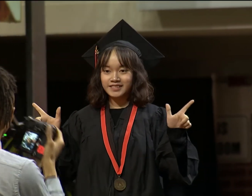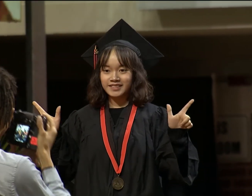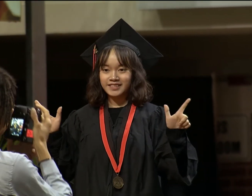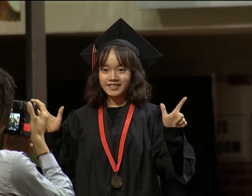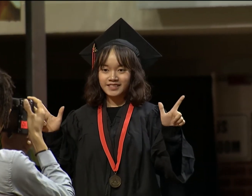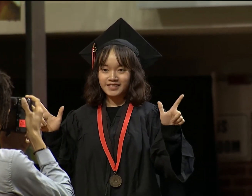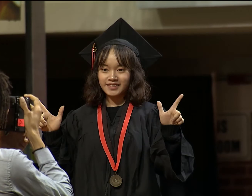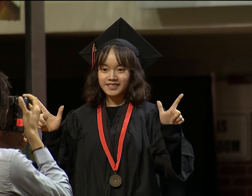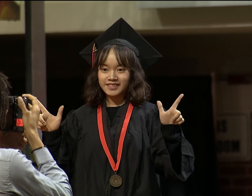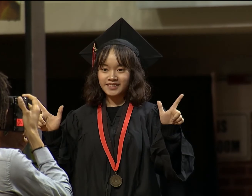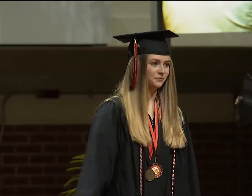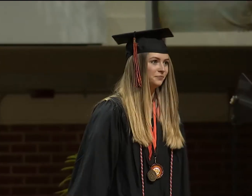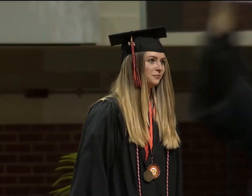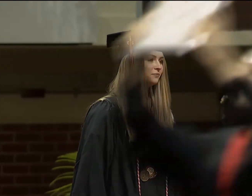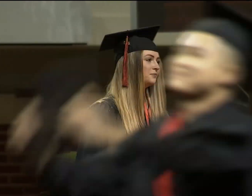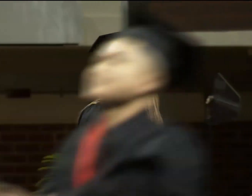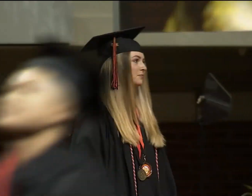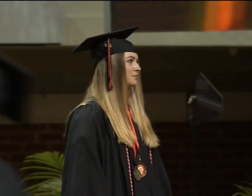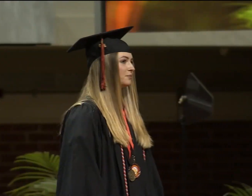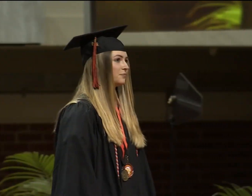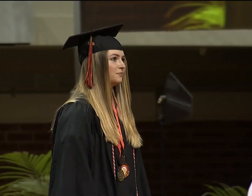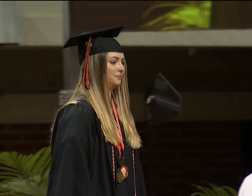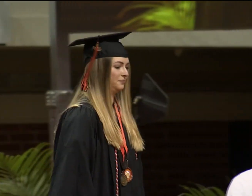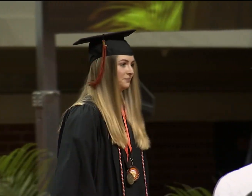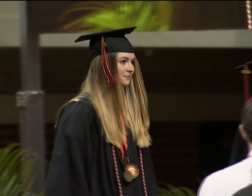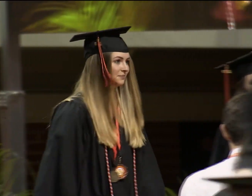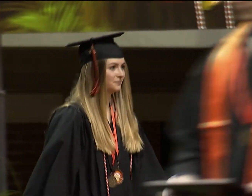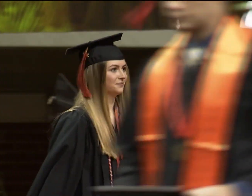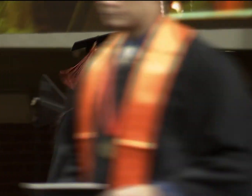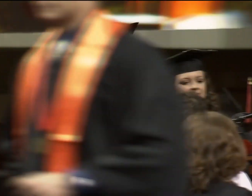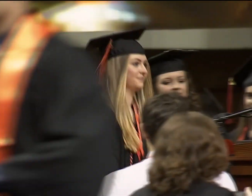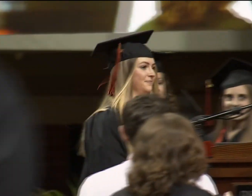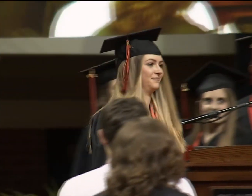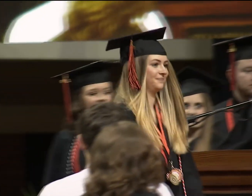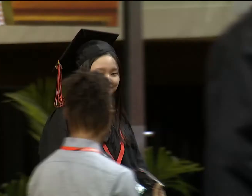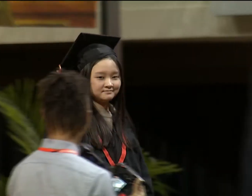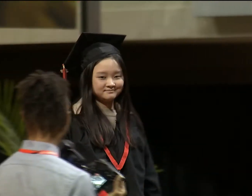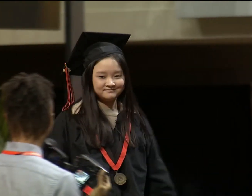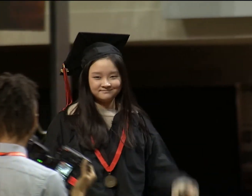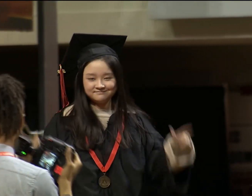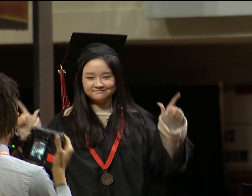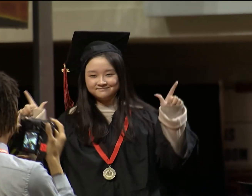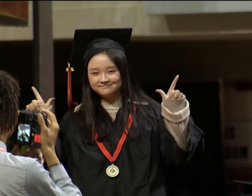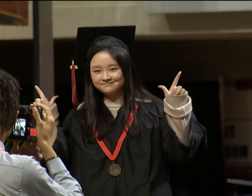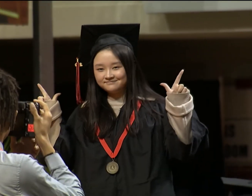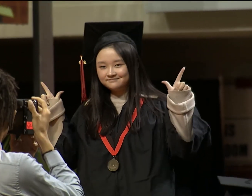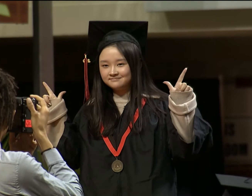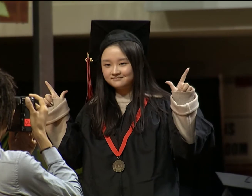Wu Yihan. Rachel Elizabeth Stevens.